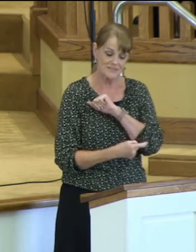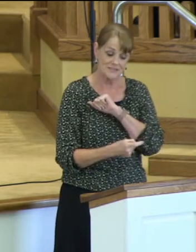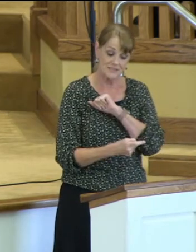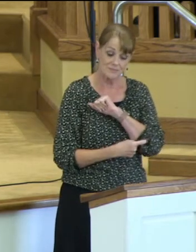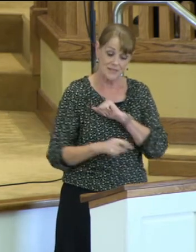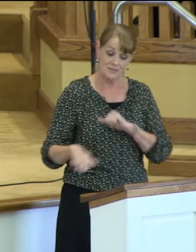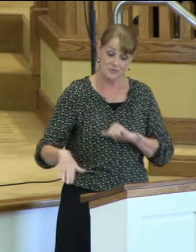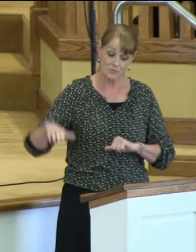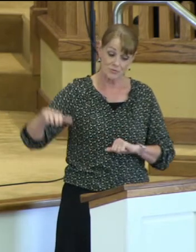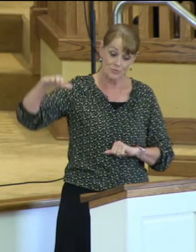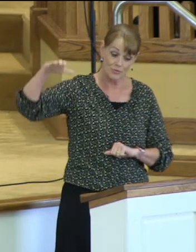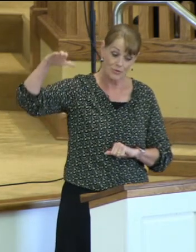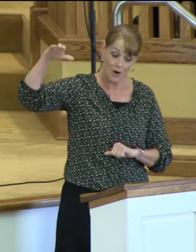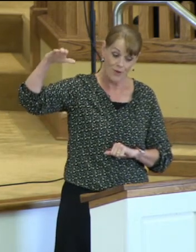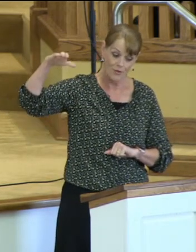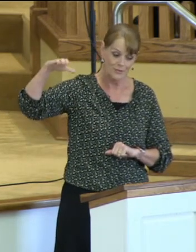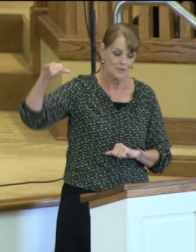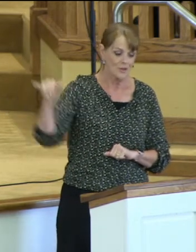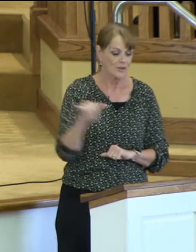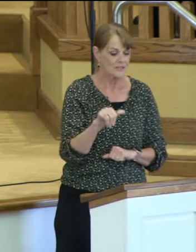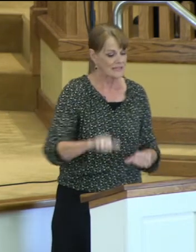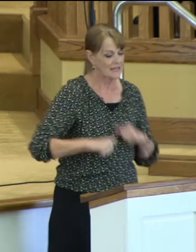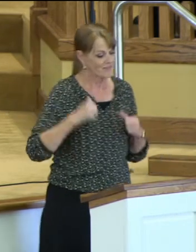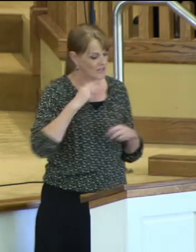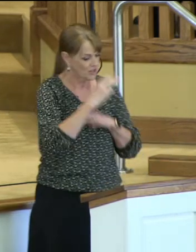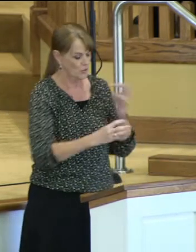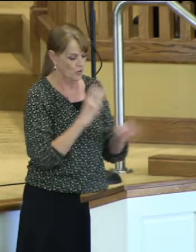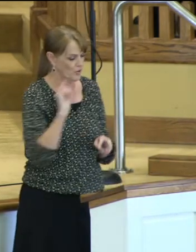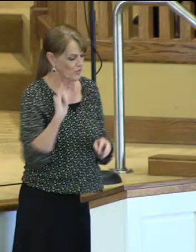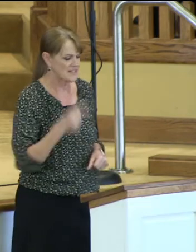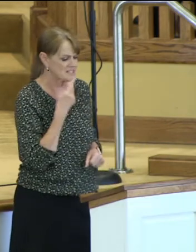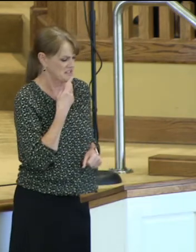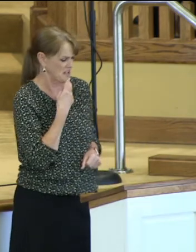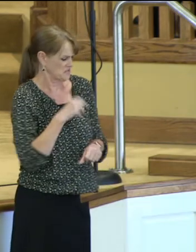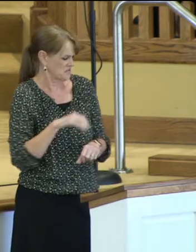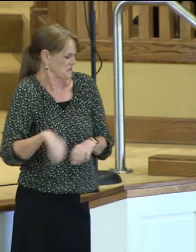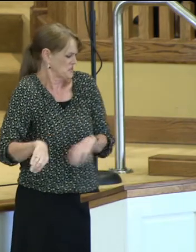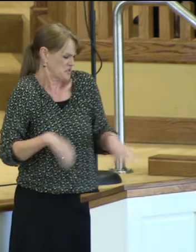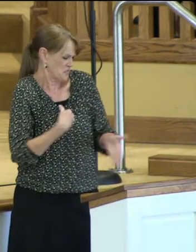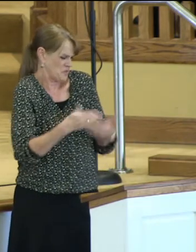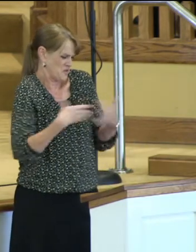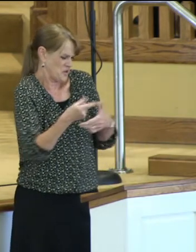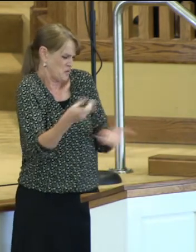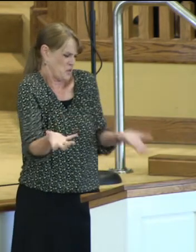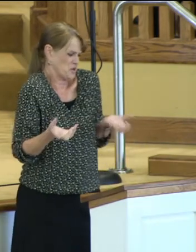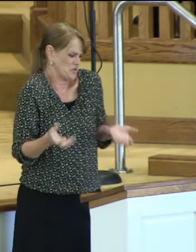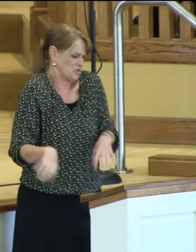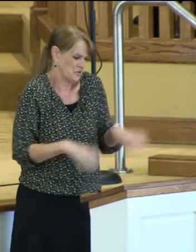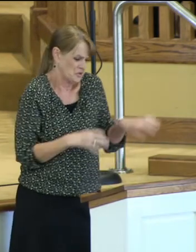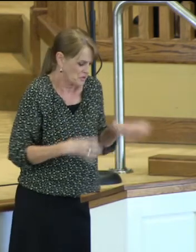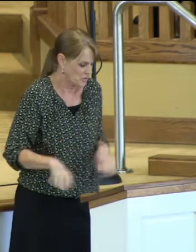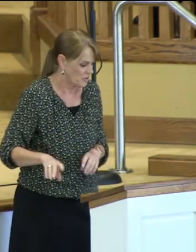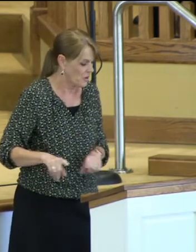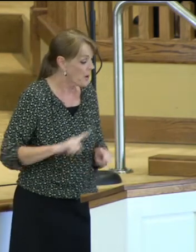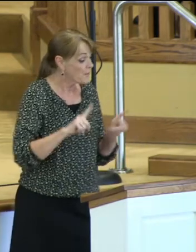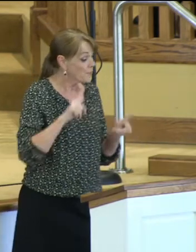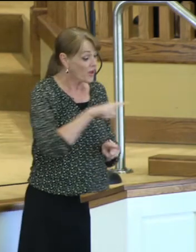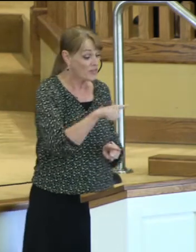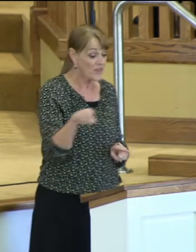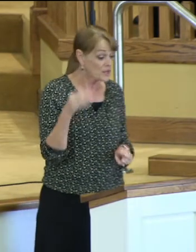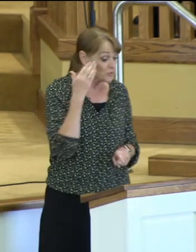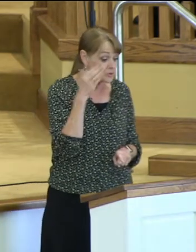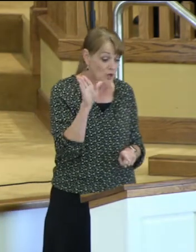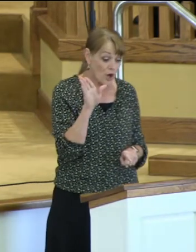up too. We're living in a world that says, do what you want to do. What they don't